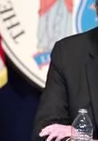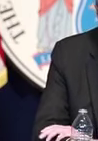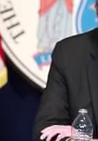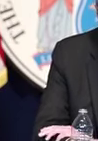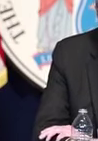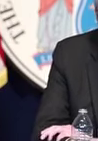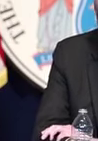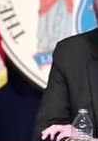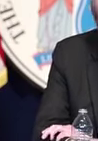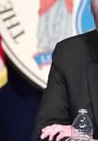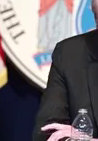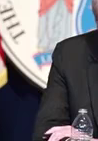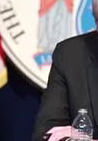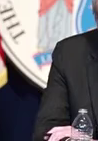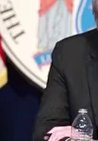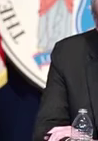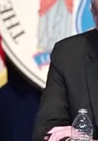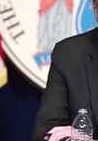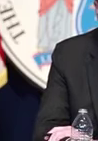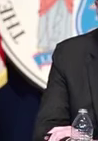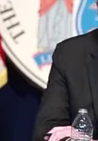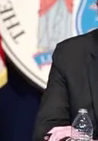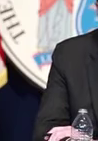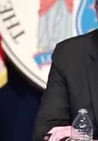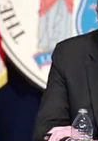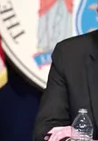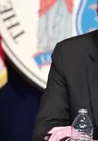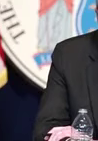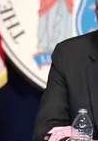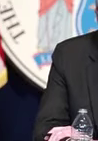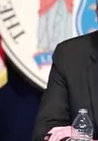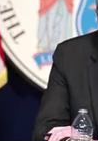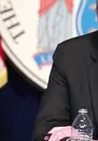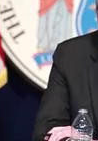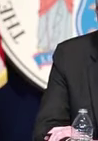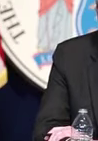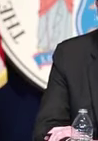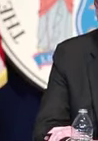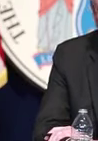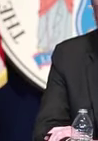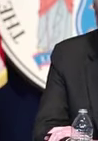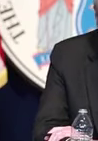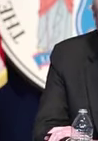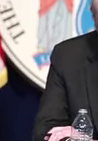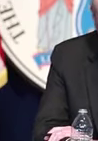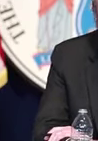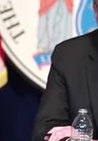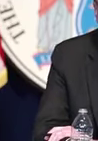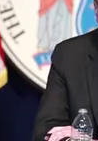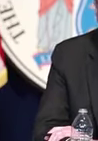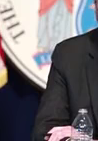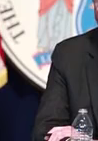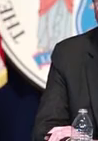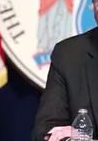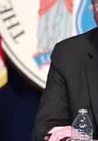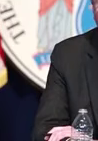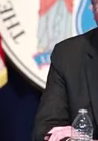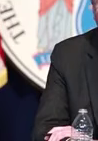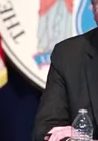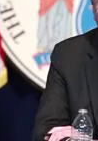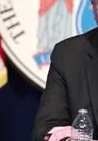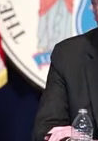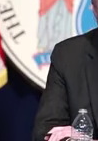state and the thousands upon thousands of riders over the past 24 years who depended on him. And he did all of